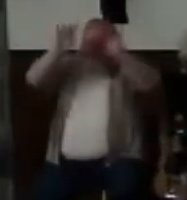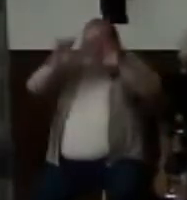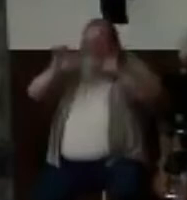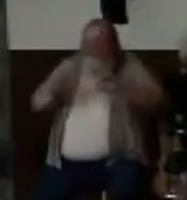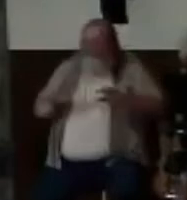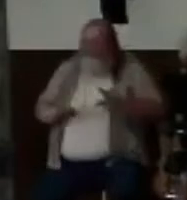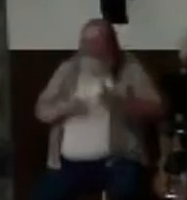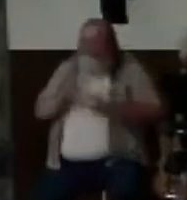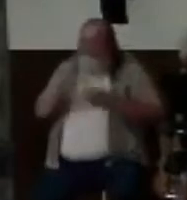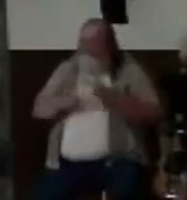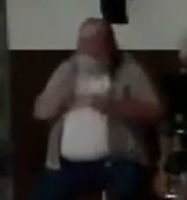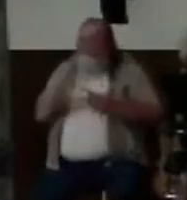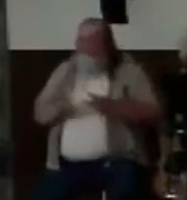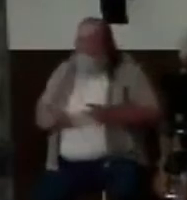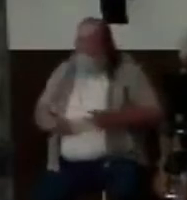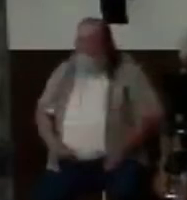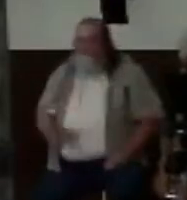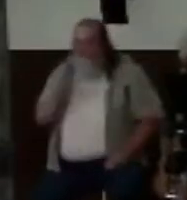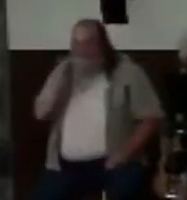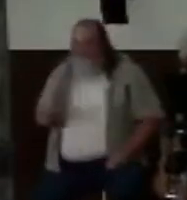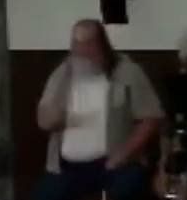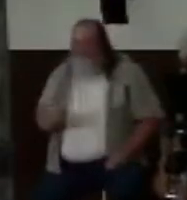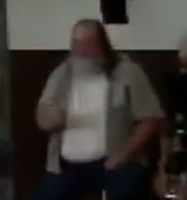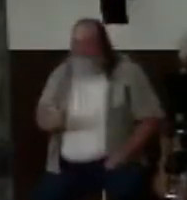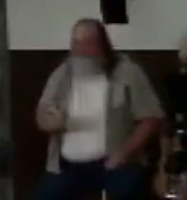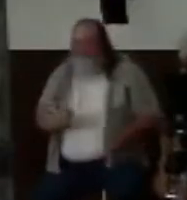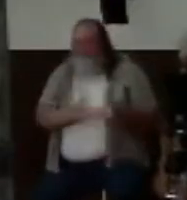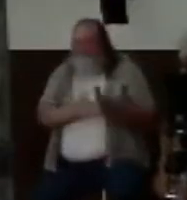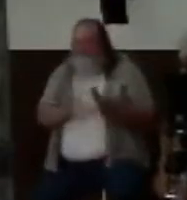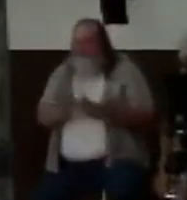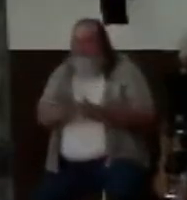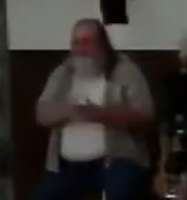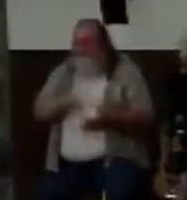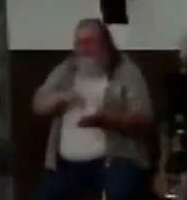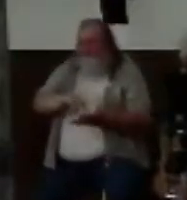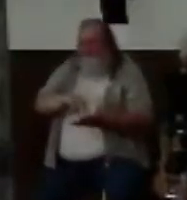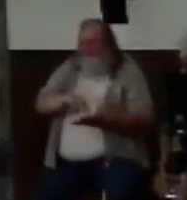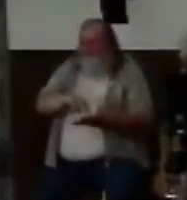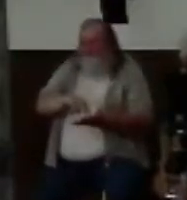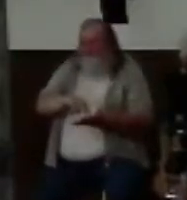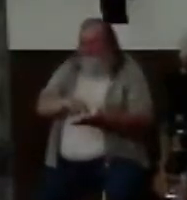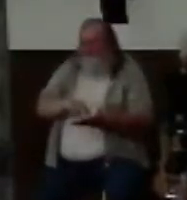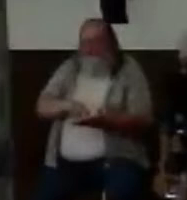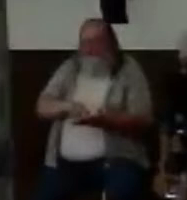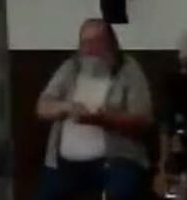in front of a Jewish crowd claiming that he has the living water.